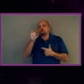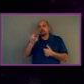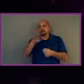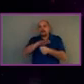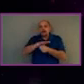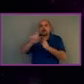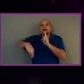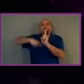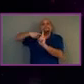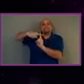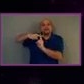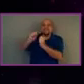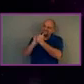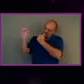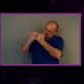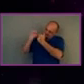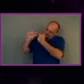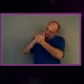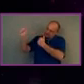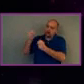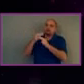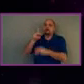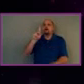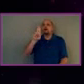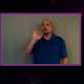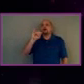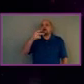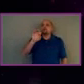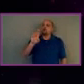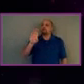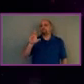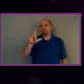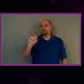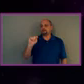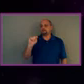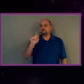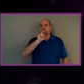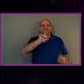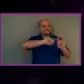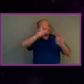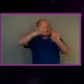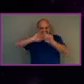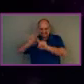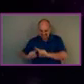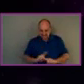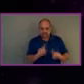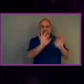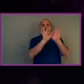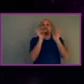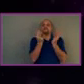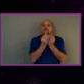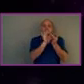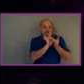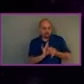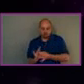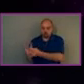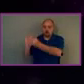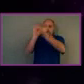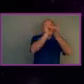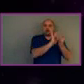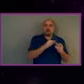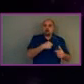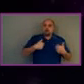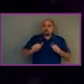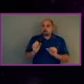well far, far away in the Kuiper belt. So they're all different families, and they relate, and we're trying to understand